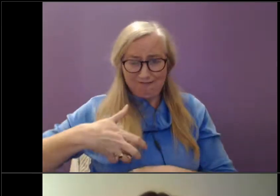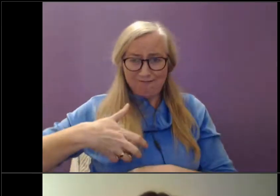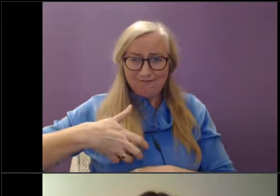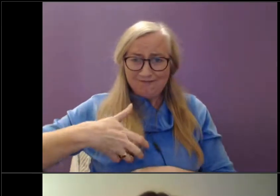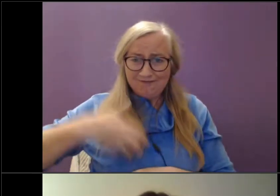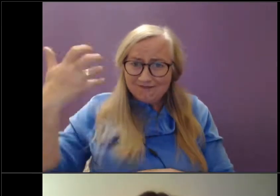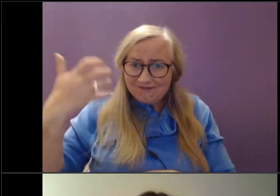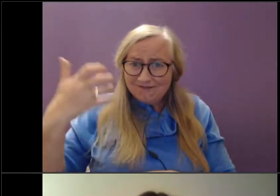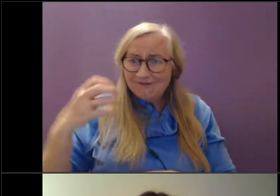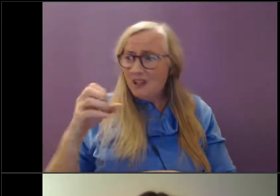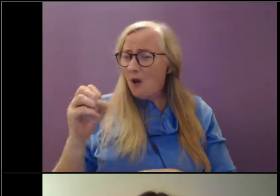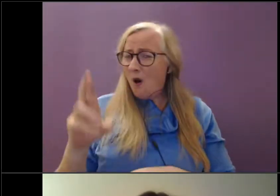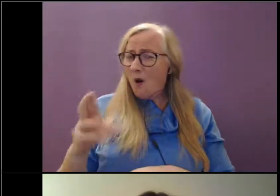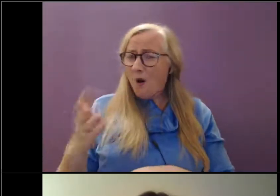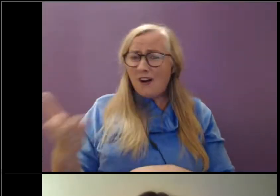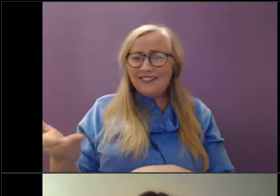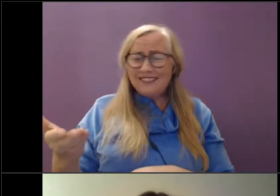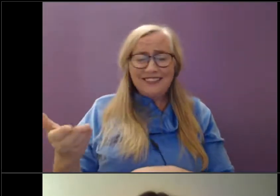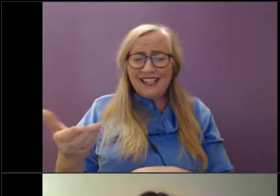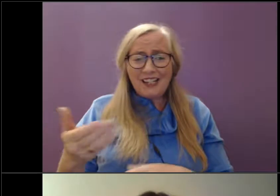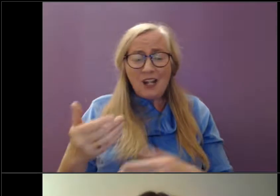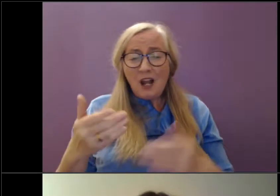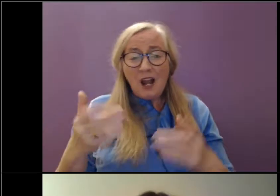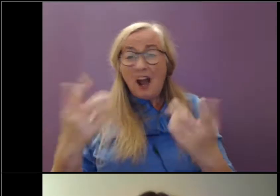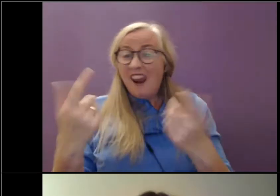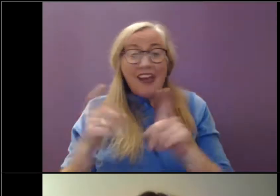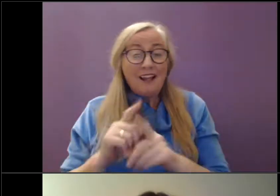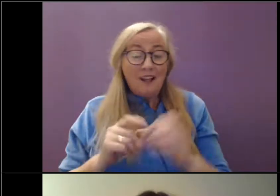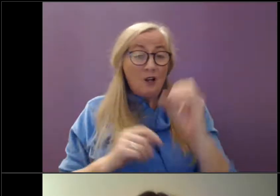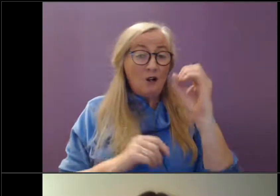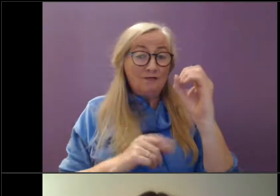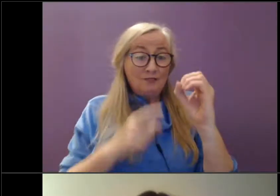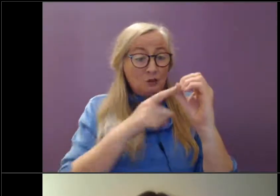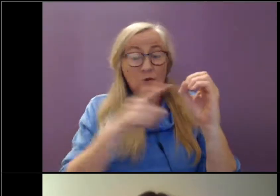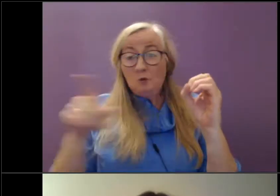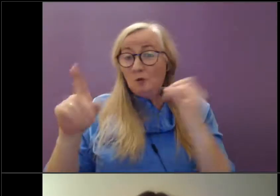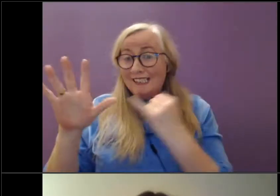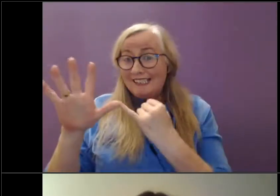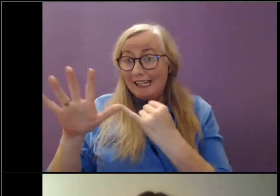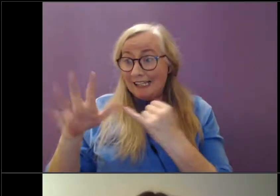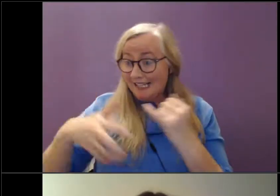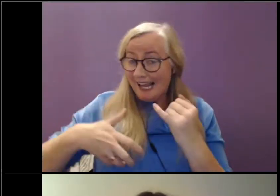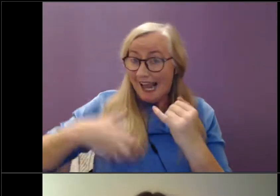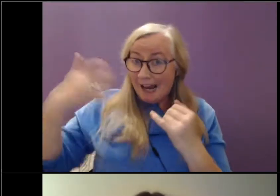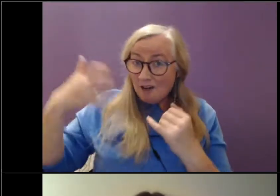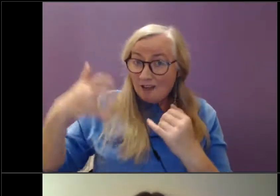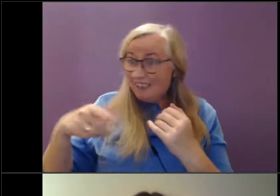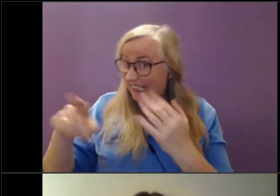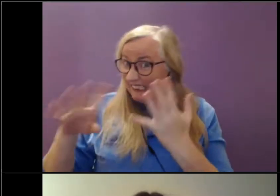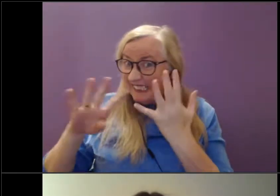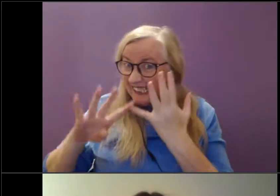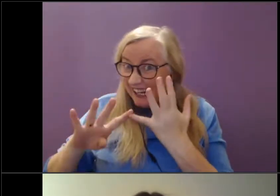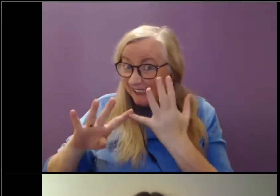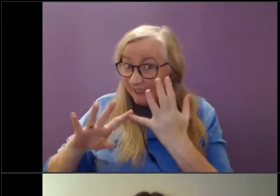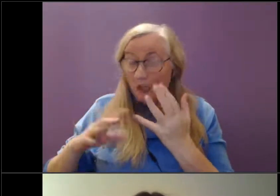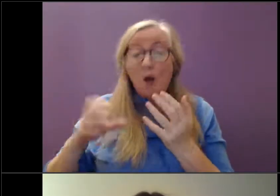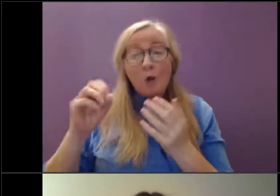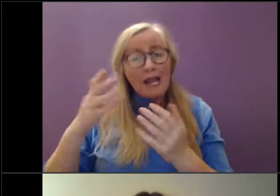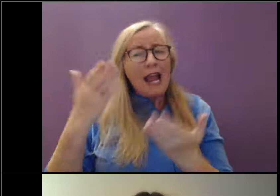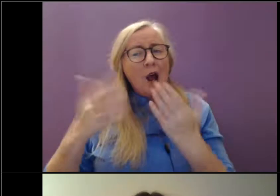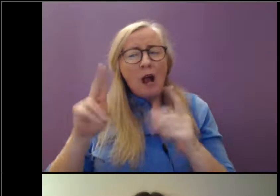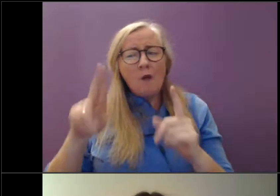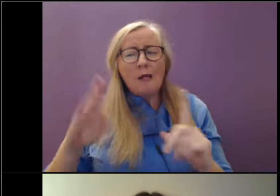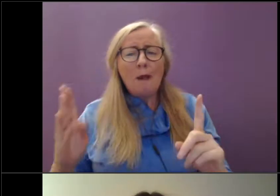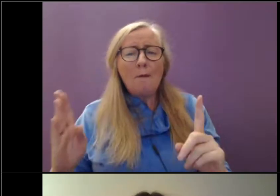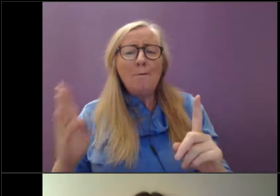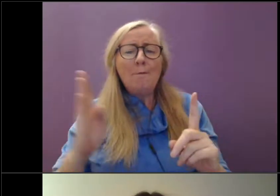feeling, or kind of where on a scale of 1 to 10 do you feel angry? Is it 9? Okay, how might we bring that back to 6? And to try